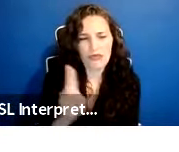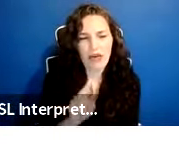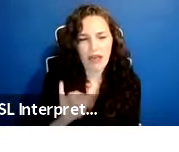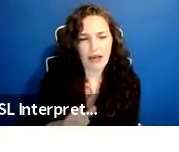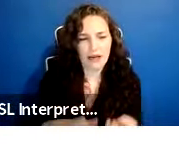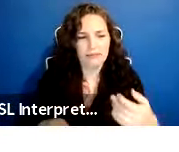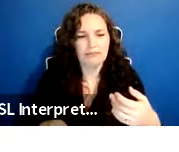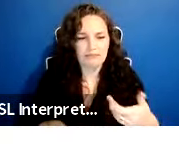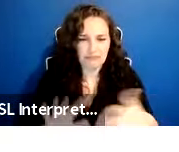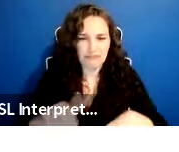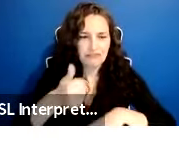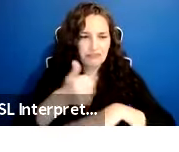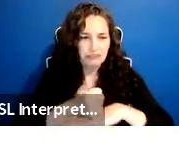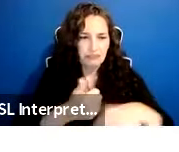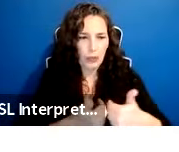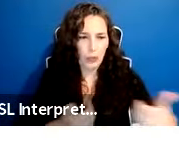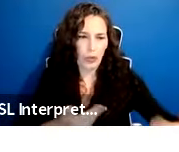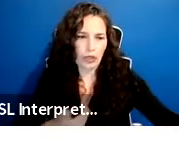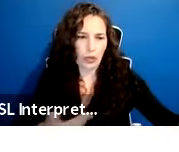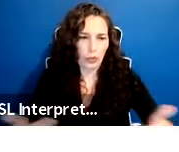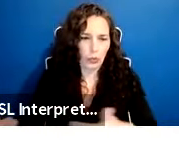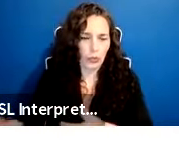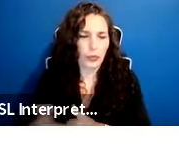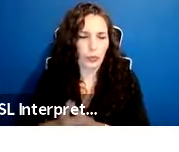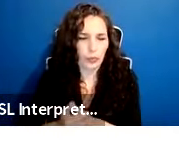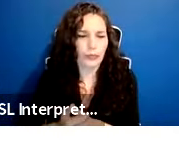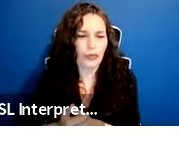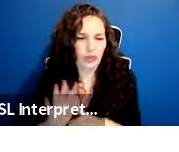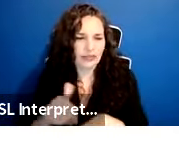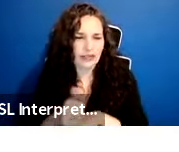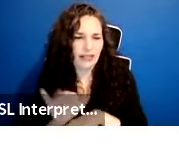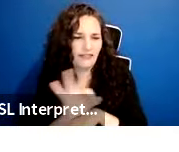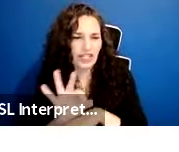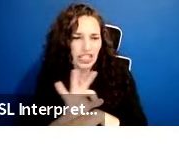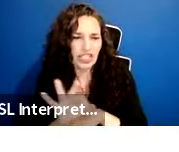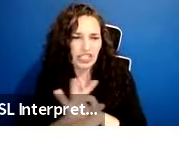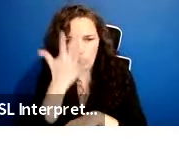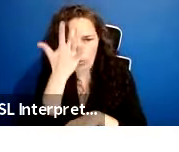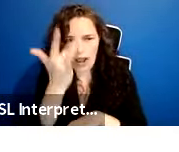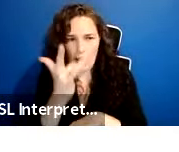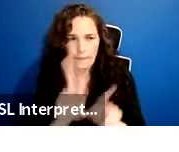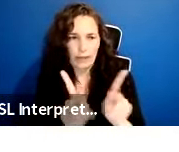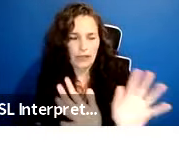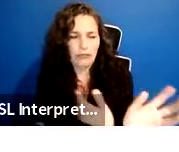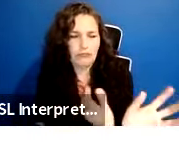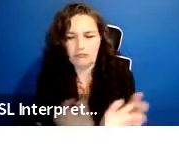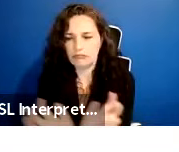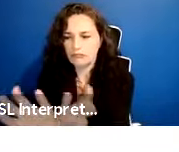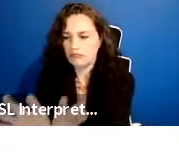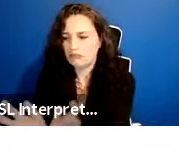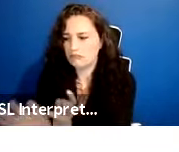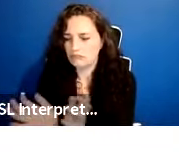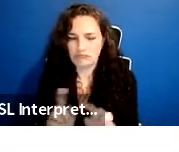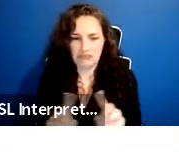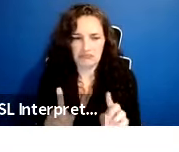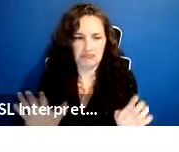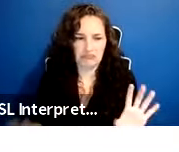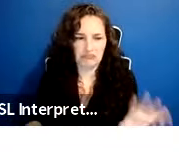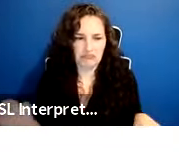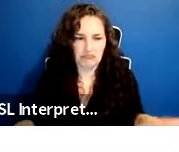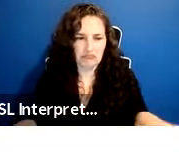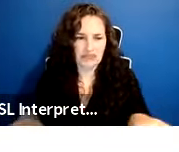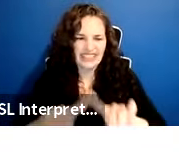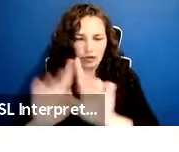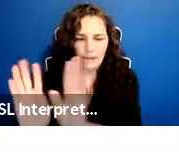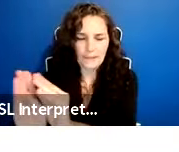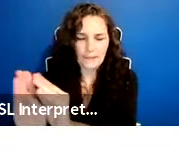create breakout rooms in Zoom to enable that functionality so that your participants can then go off and have little Zoom meetings